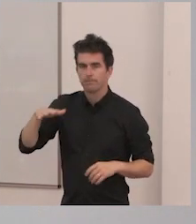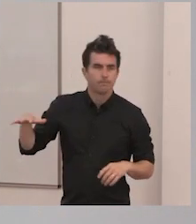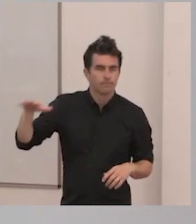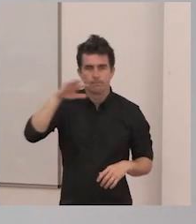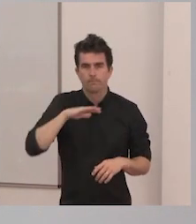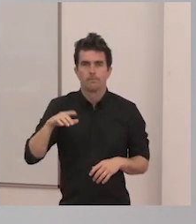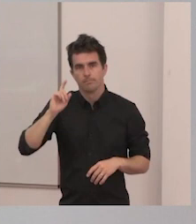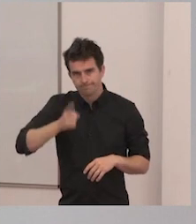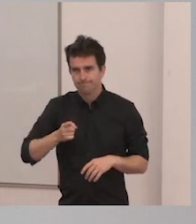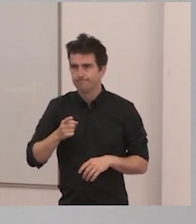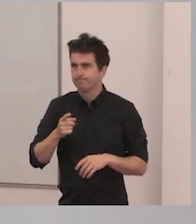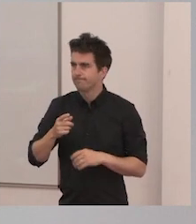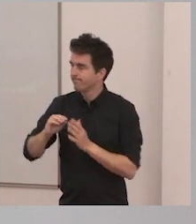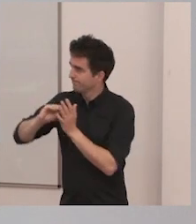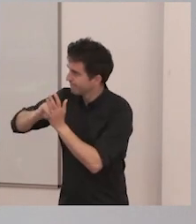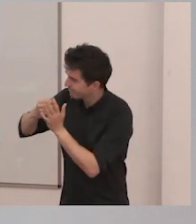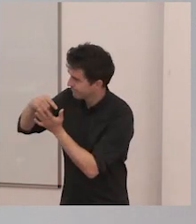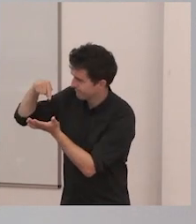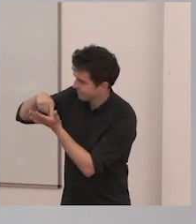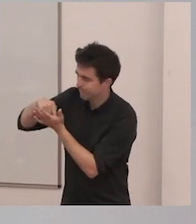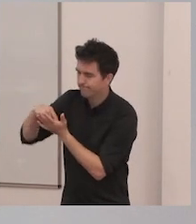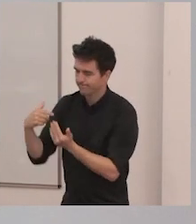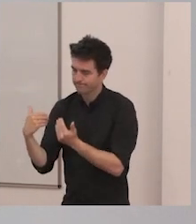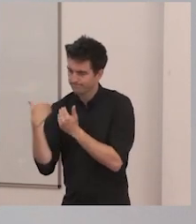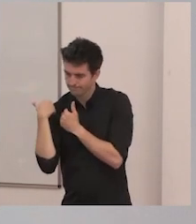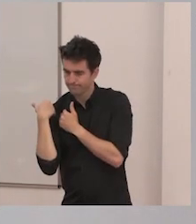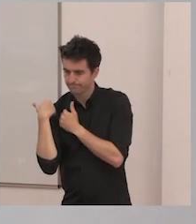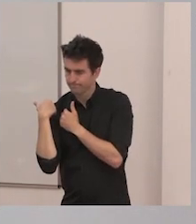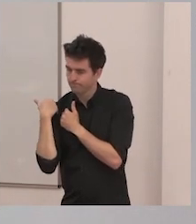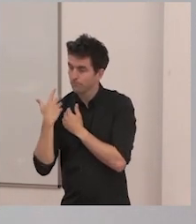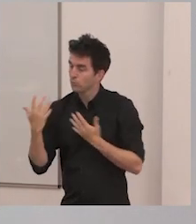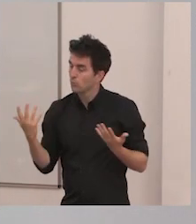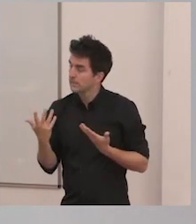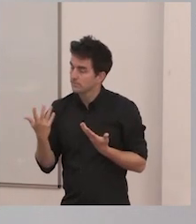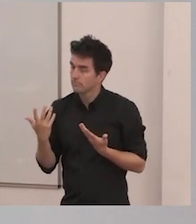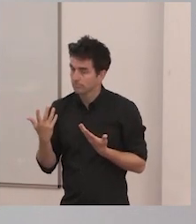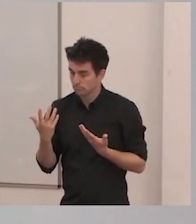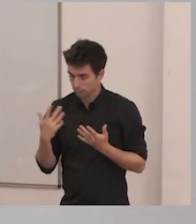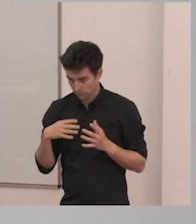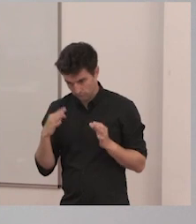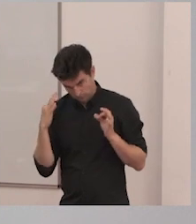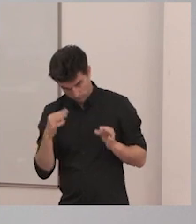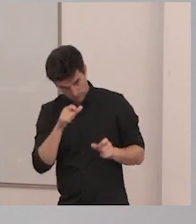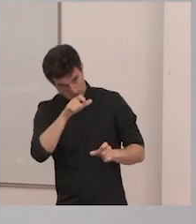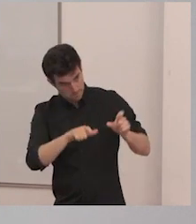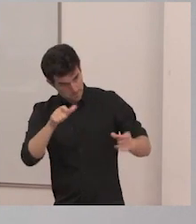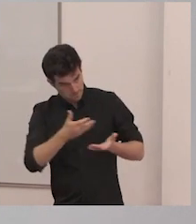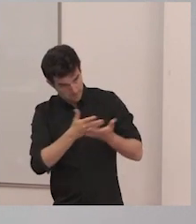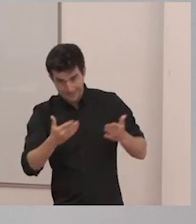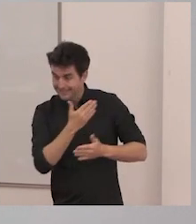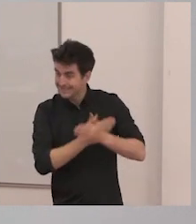closely consulted and actively involved in the process of policy making